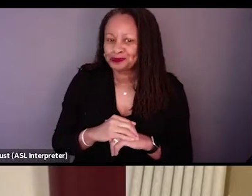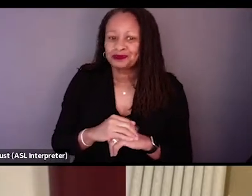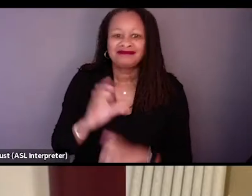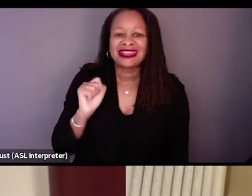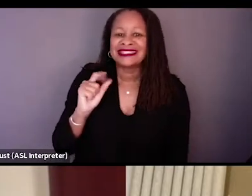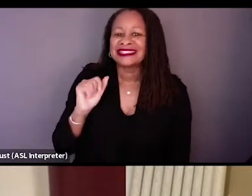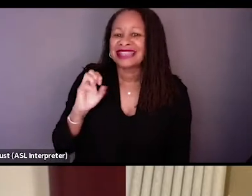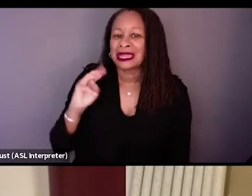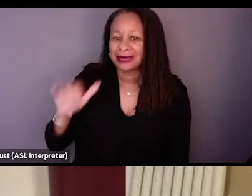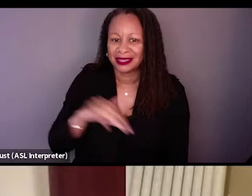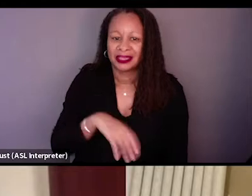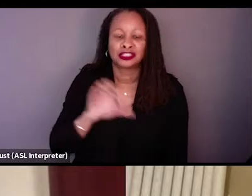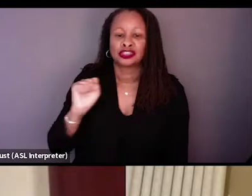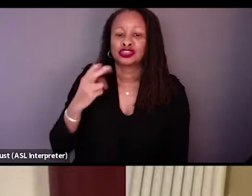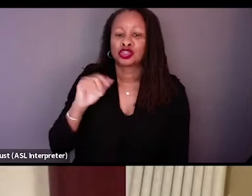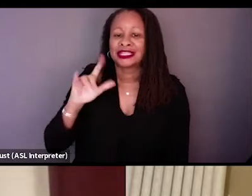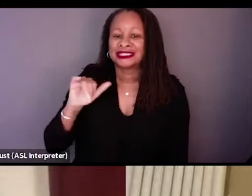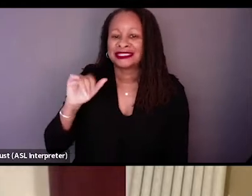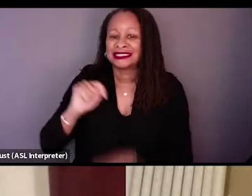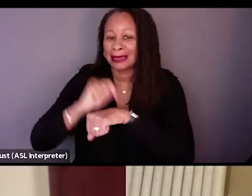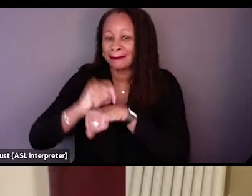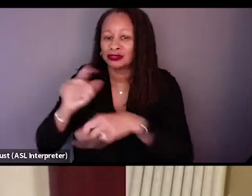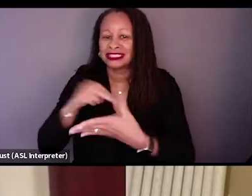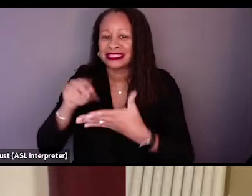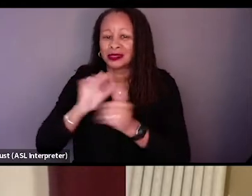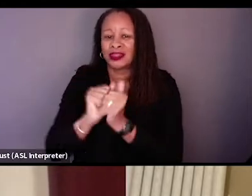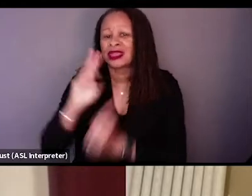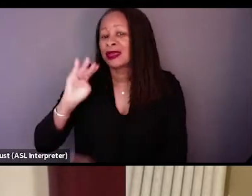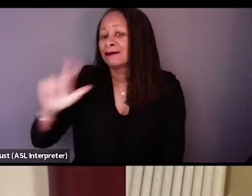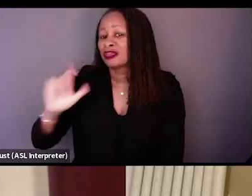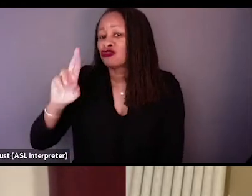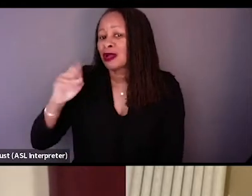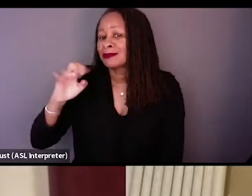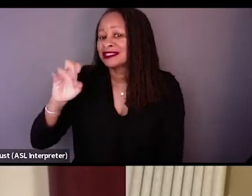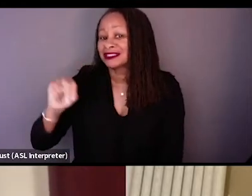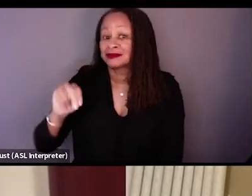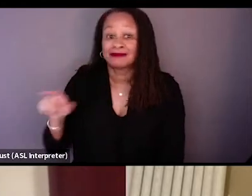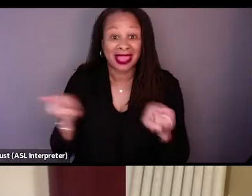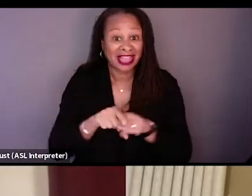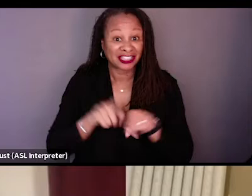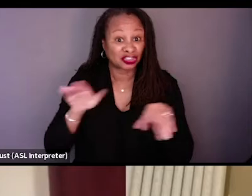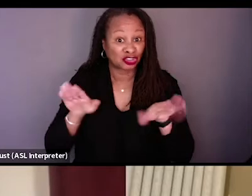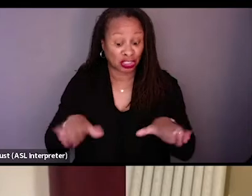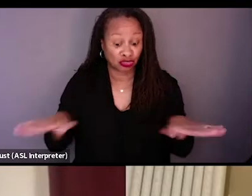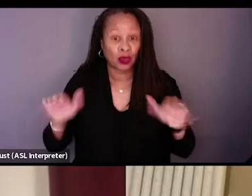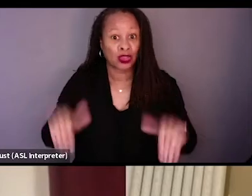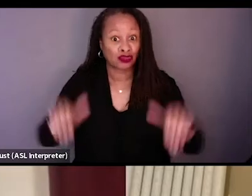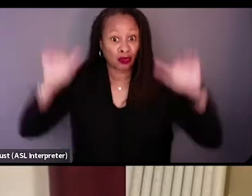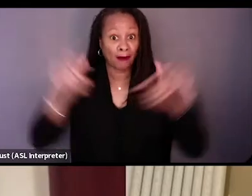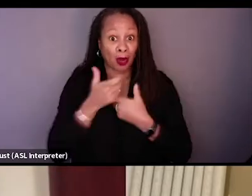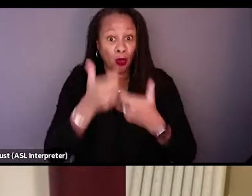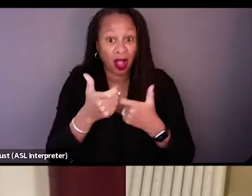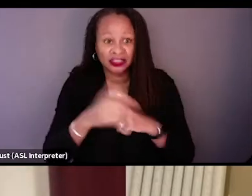Temple dancing with Bill Robinson, stepping. As a child, we grew up watching those things. They were a normal part of our television and